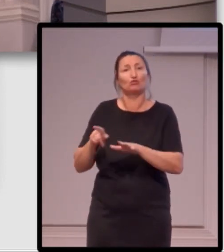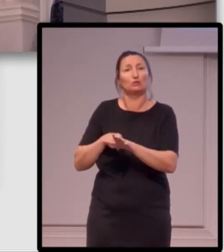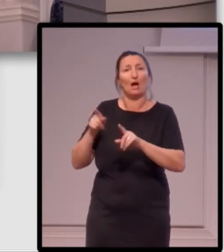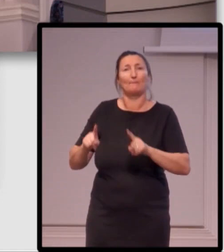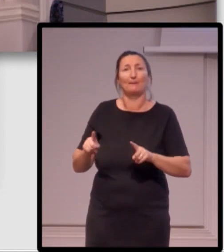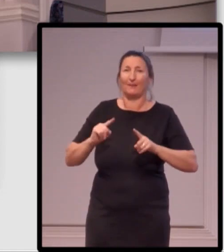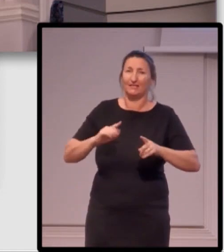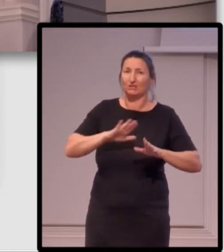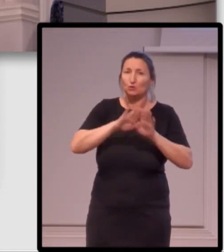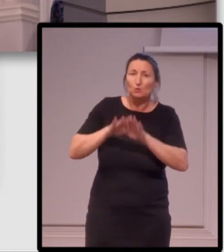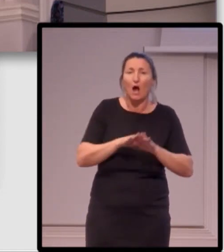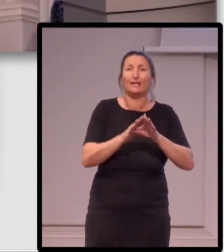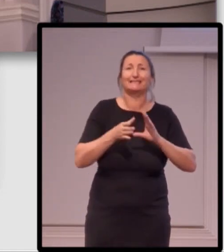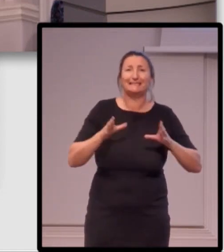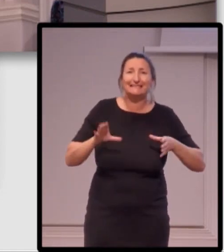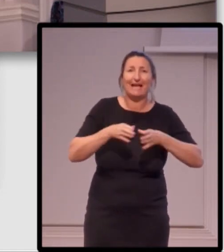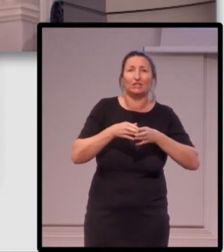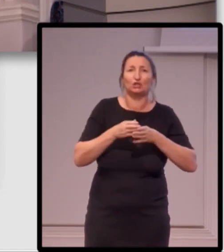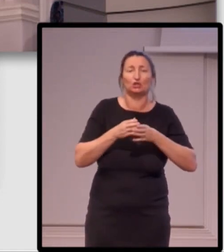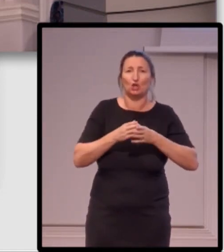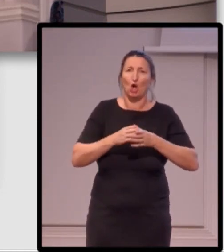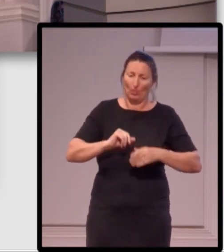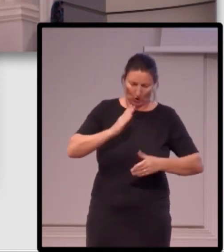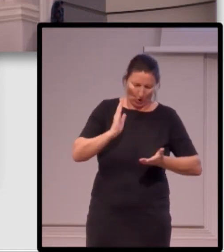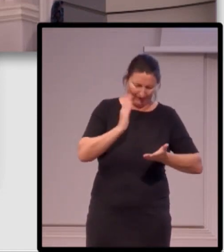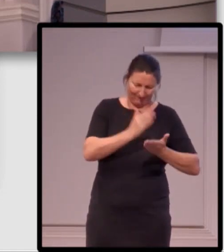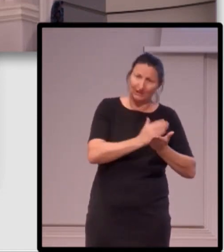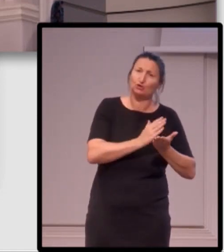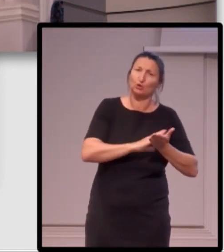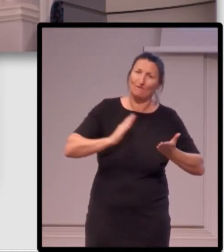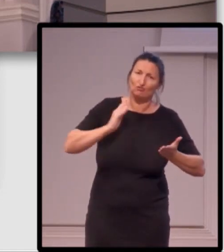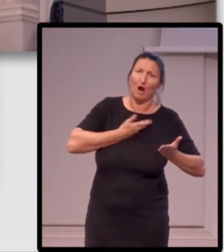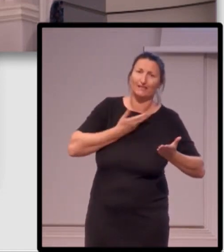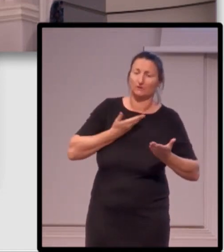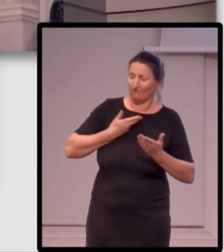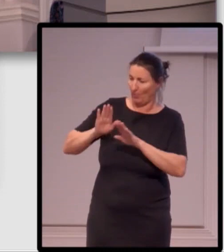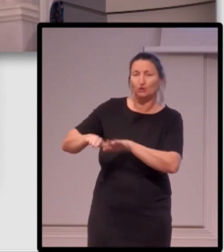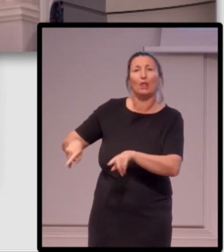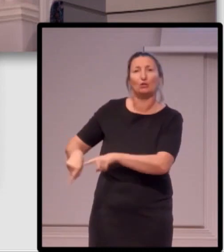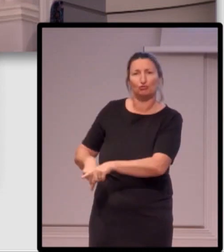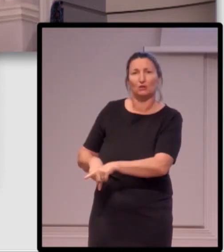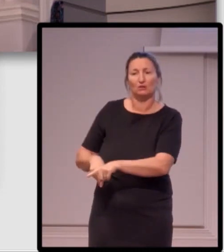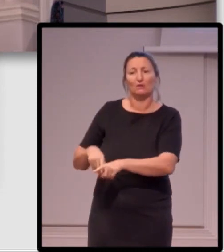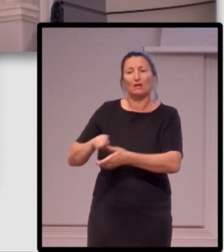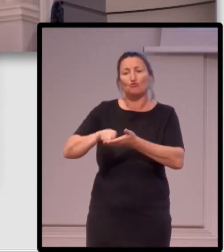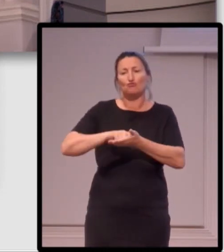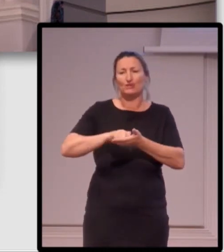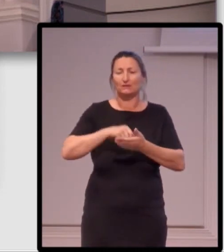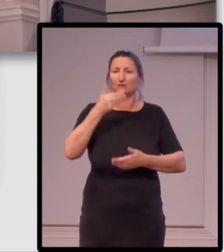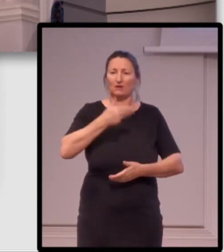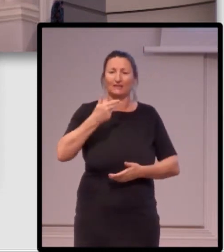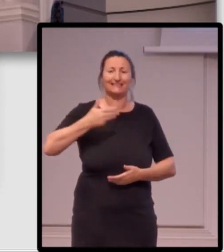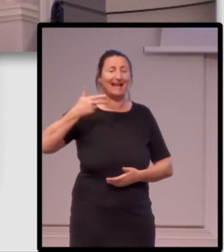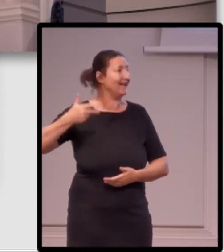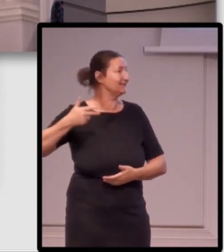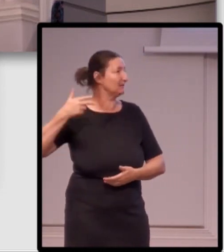the United Nations Convention on the Rights of the Child. And it was written in 1989 as a way with some